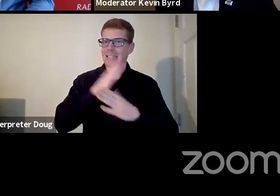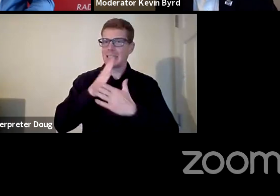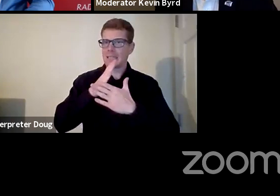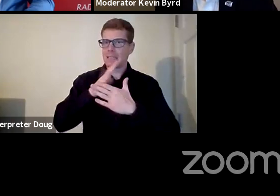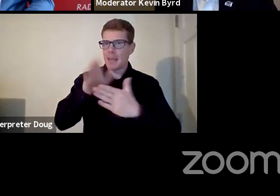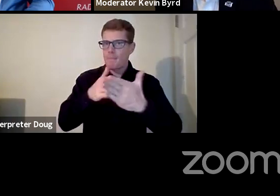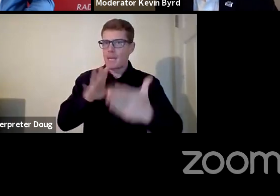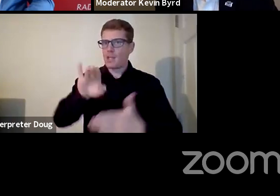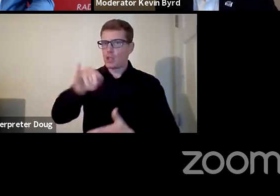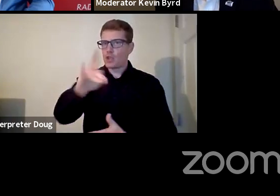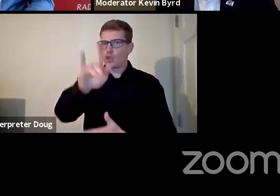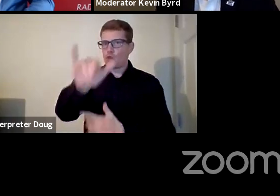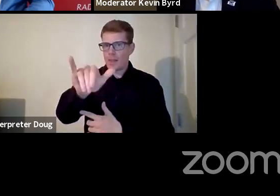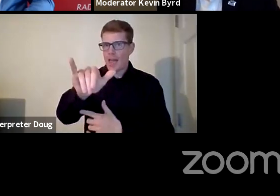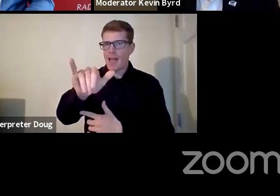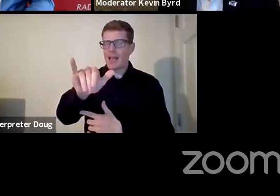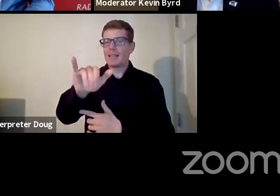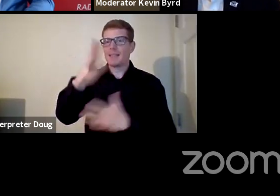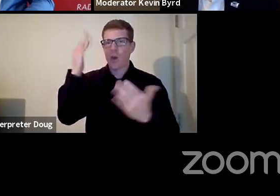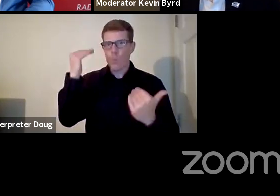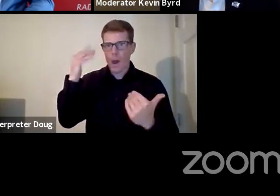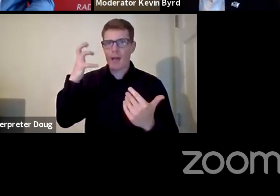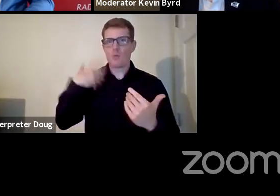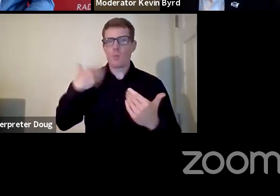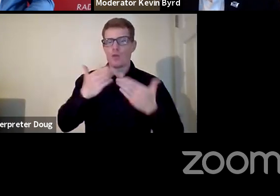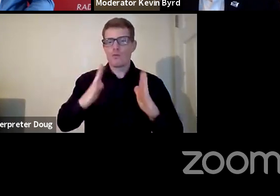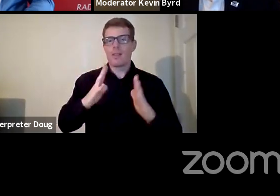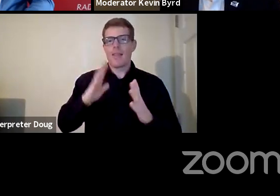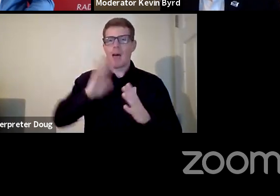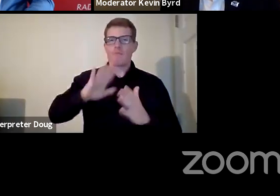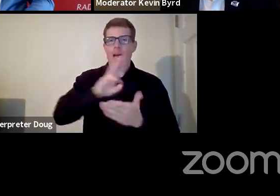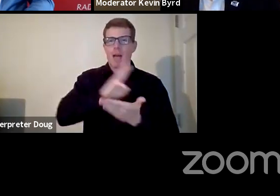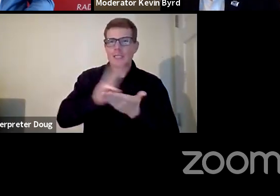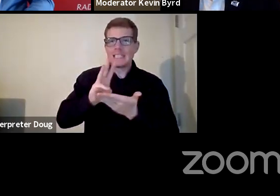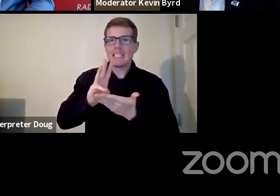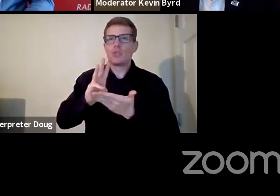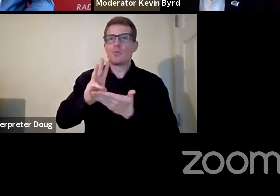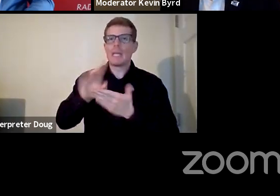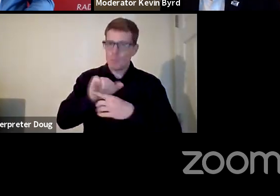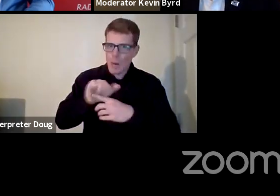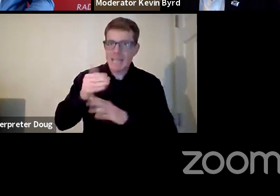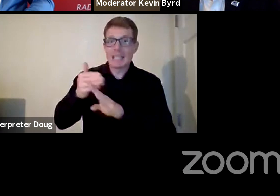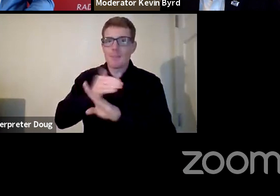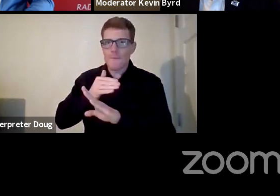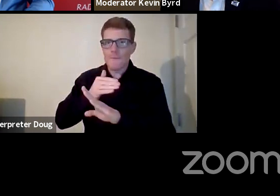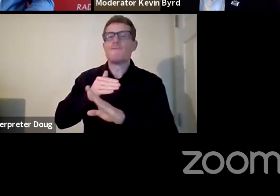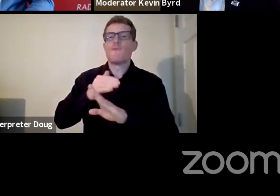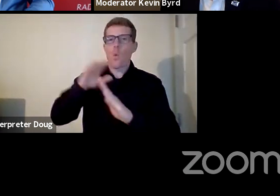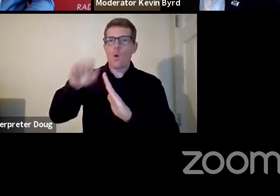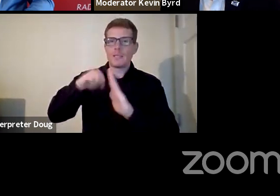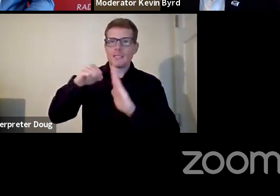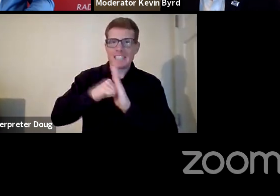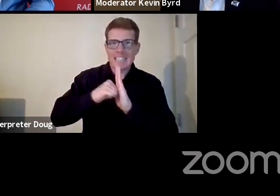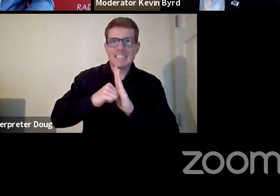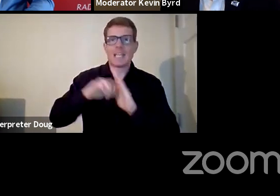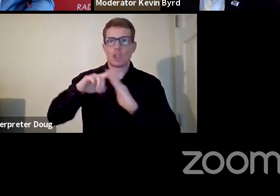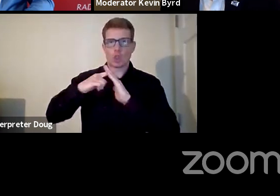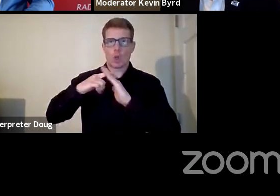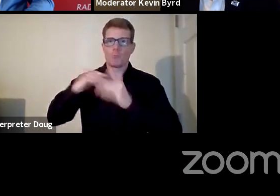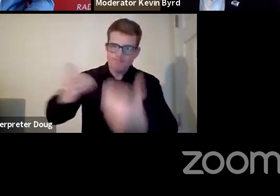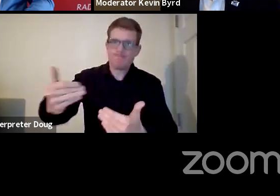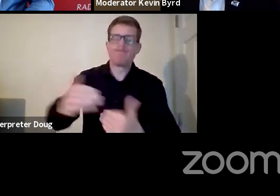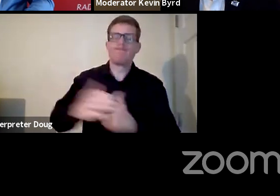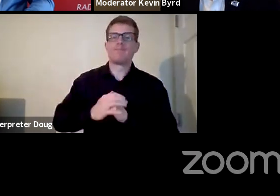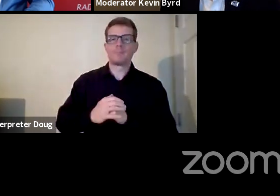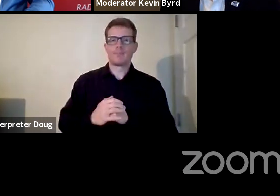of preparation before we start the season. So if we're in a position where we think it's safe for our student athletes in mid-July,